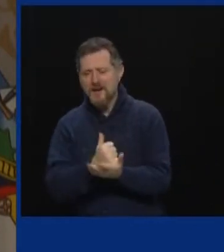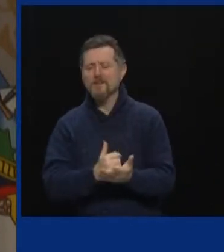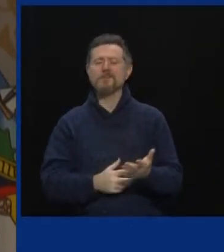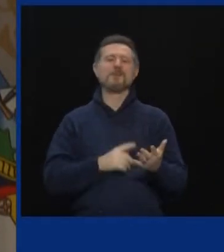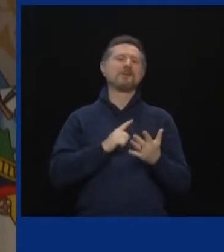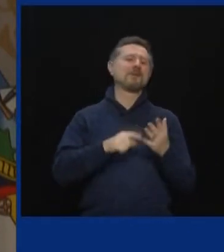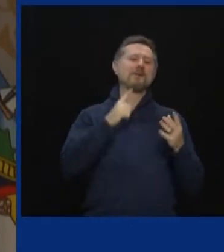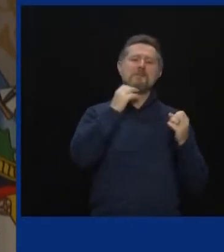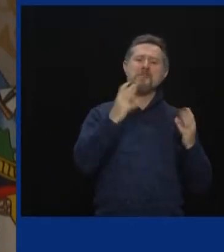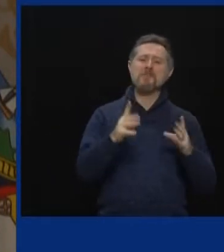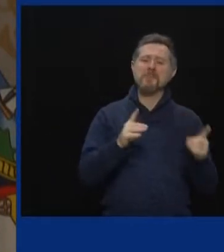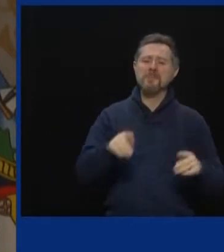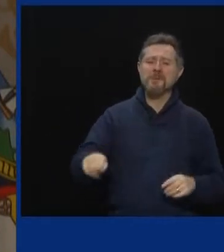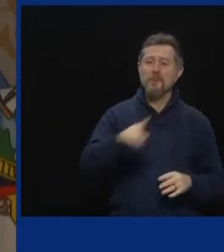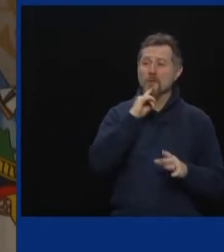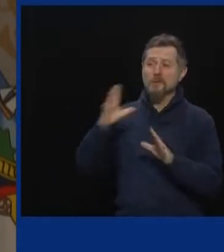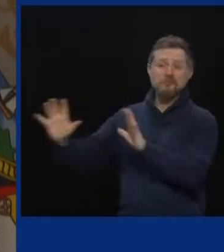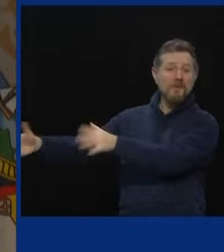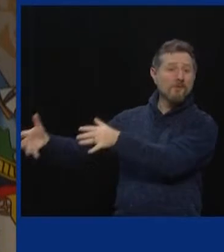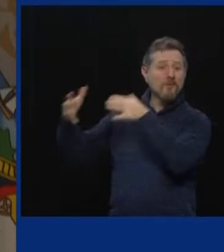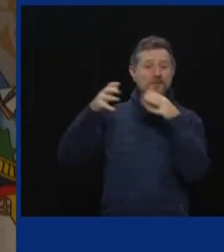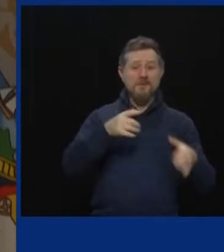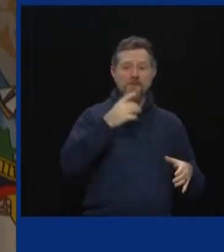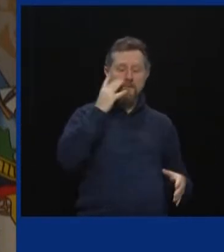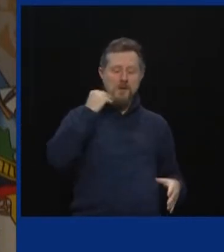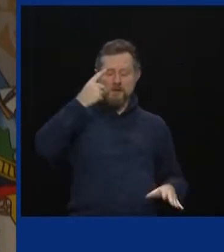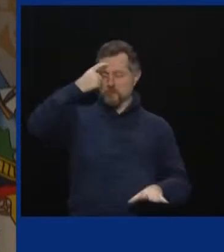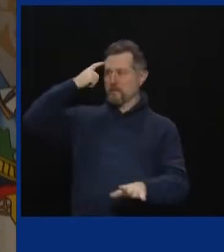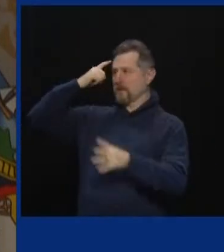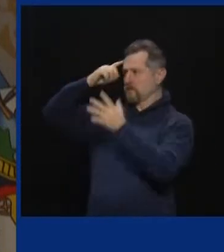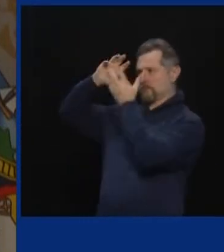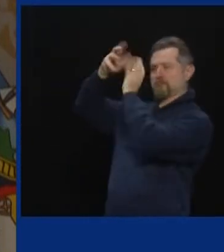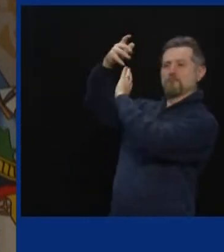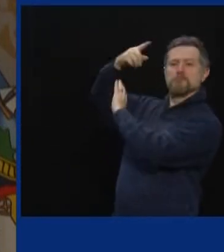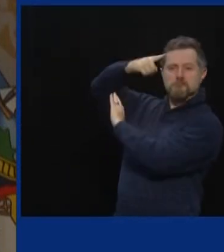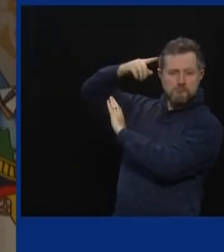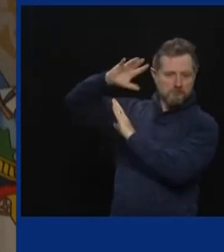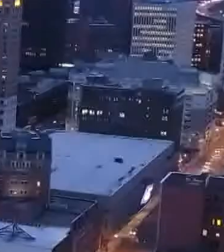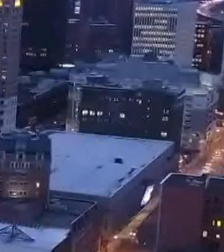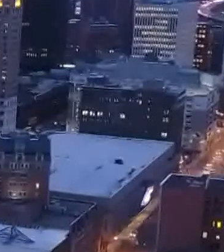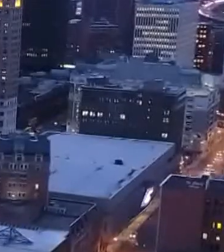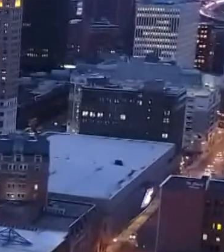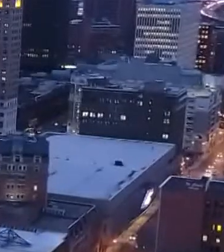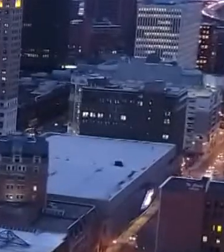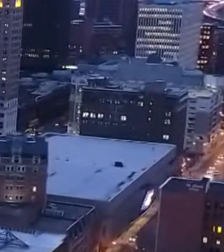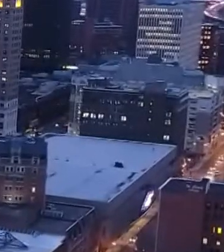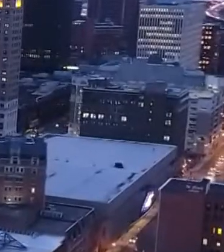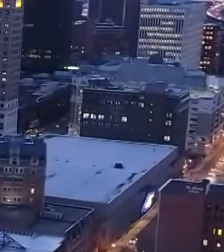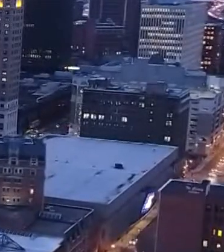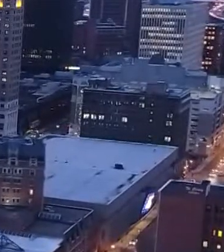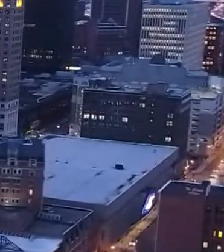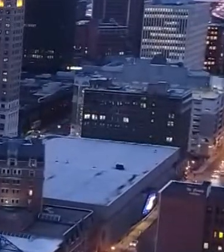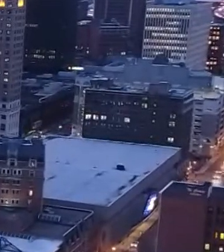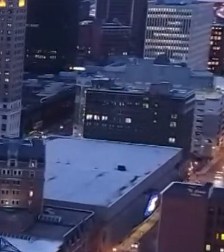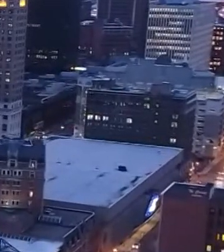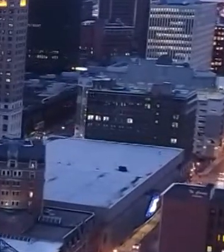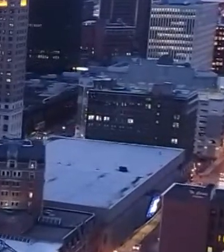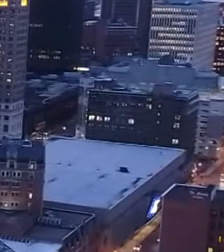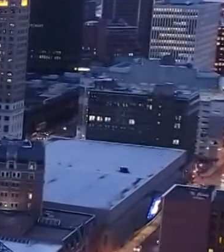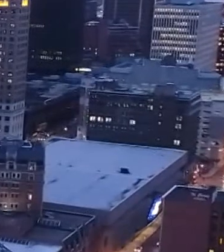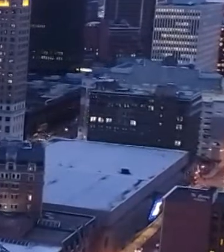been displaced from their world that they always knew growing up and are now in a very foreign place. The governor's office now says